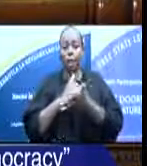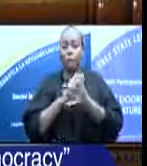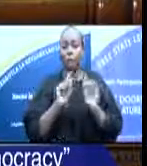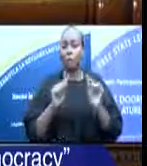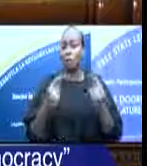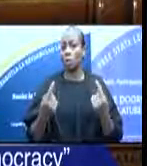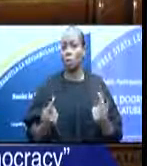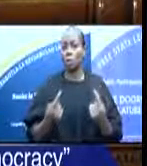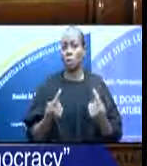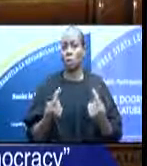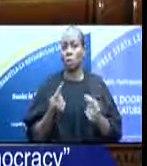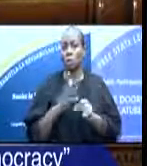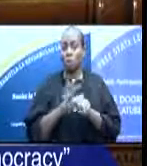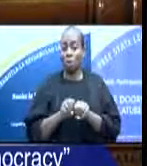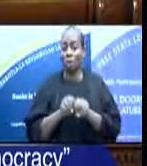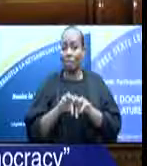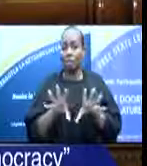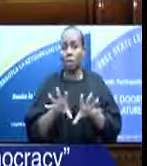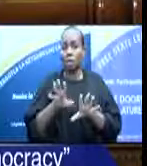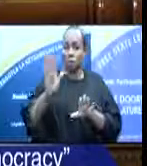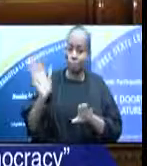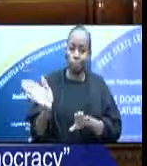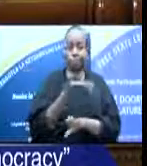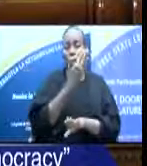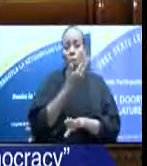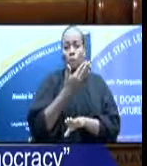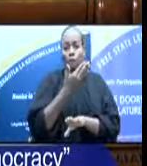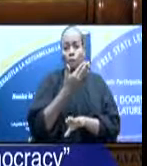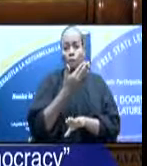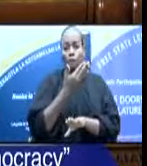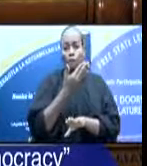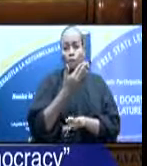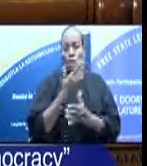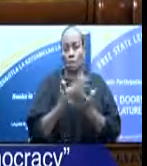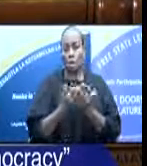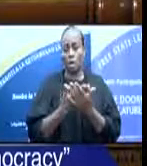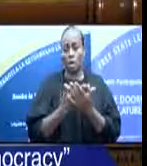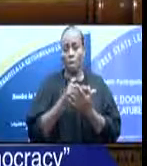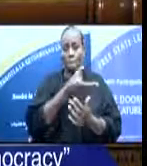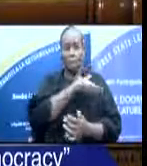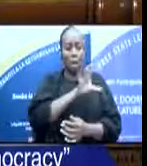being able to take COVID by the hair and shake it out of your dearest.